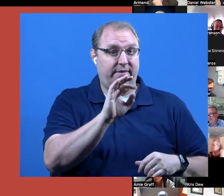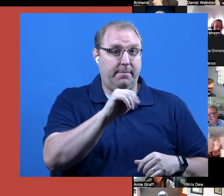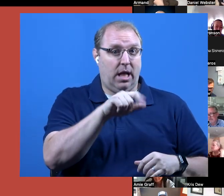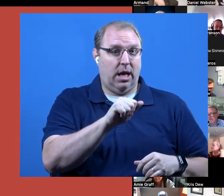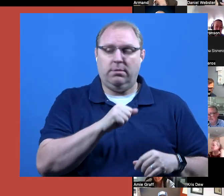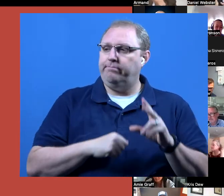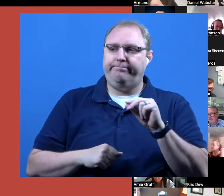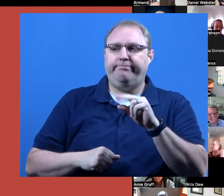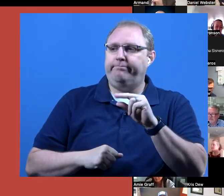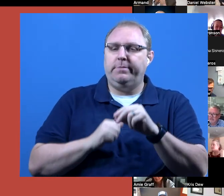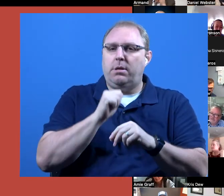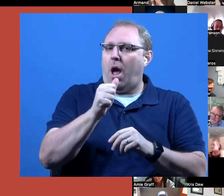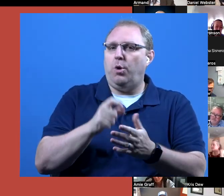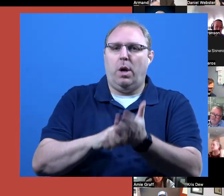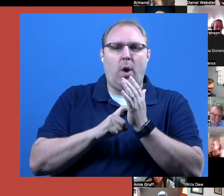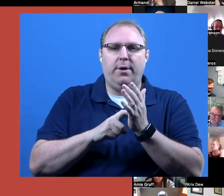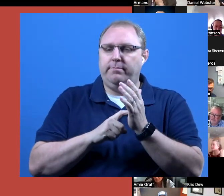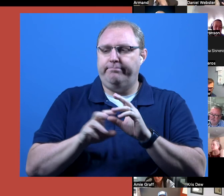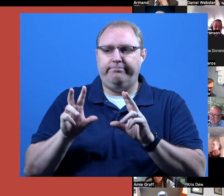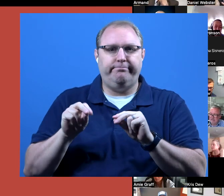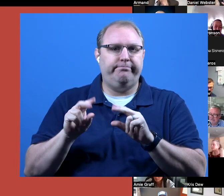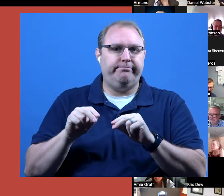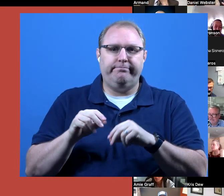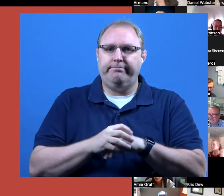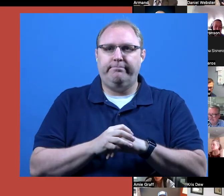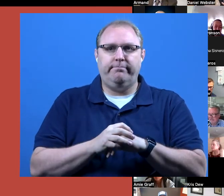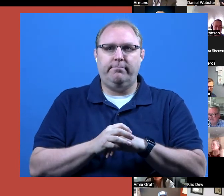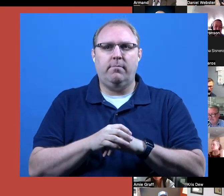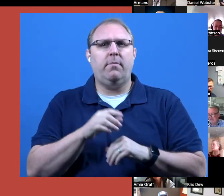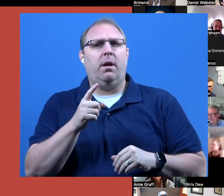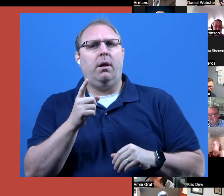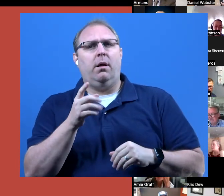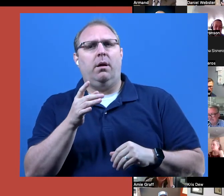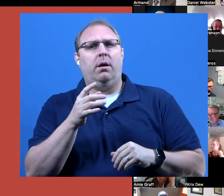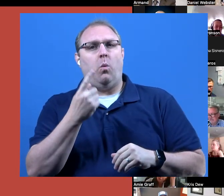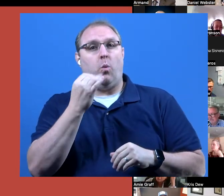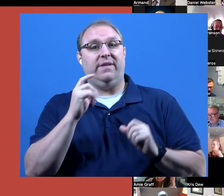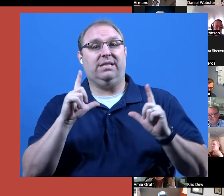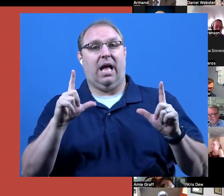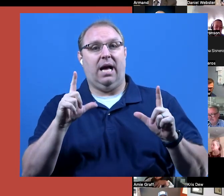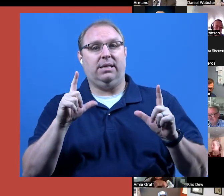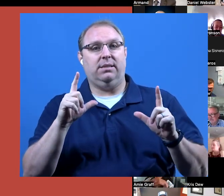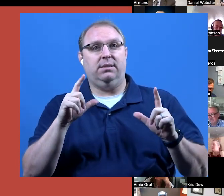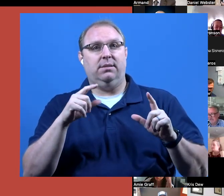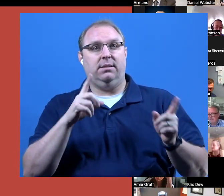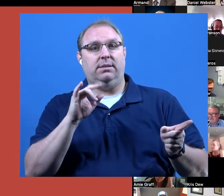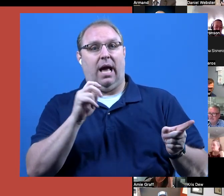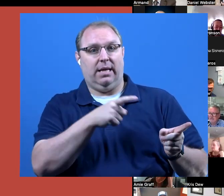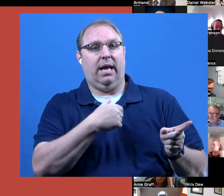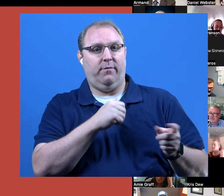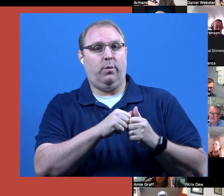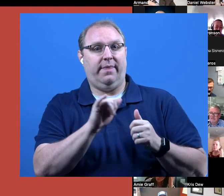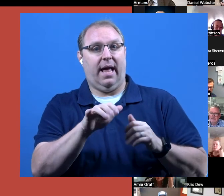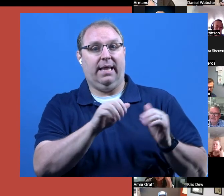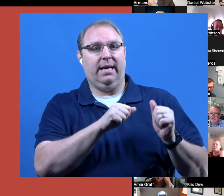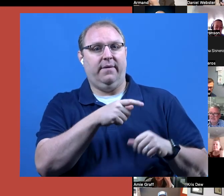Correct. interchangeably, Right. right? Not used interchangeably. Yeah, Yep. yeah. Okay, any other questions? Yes, I have one for you.